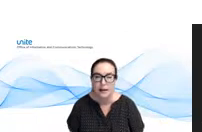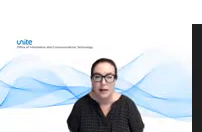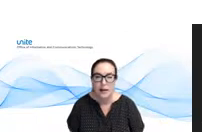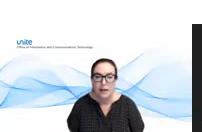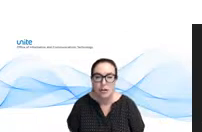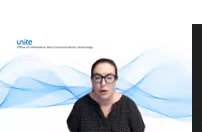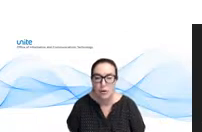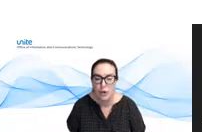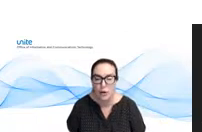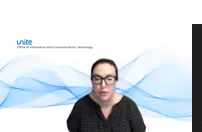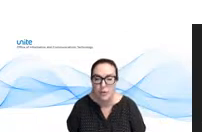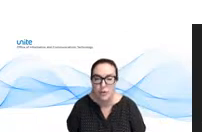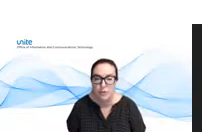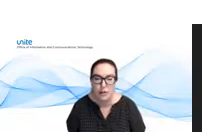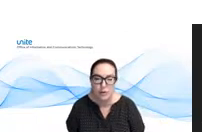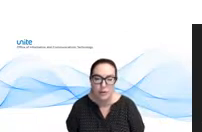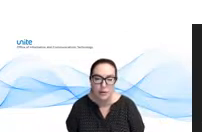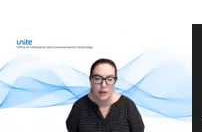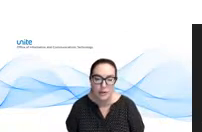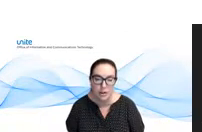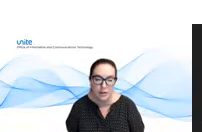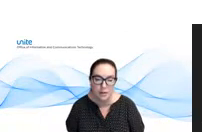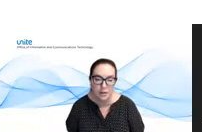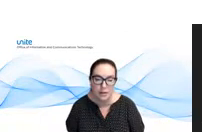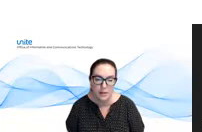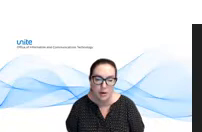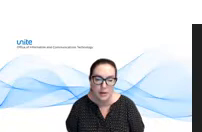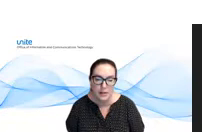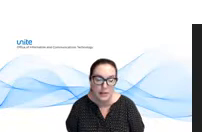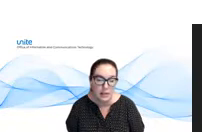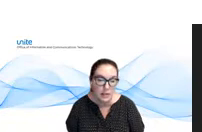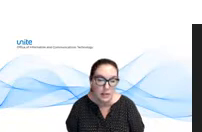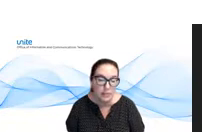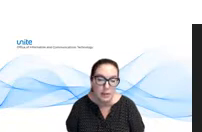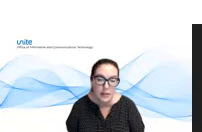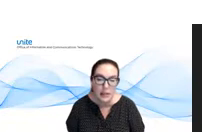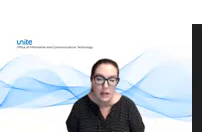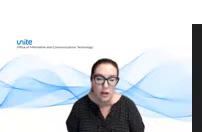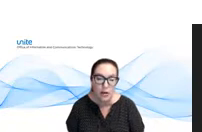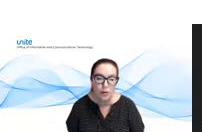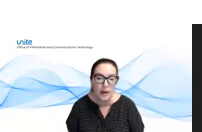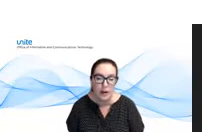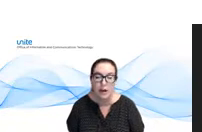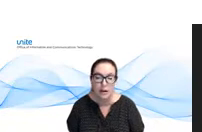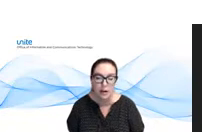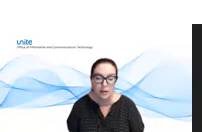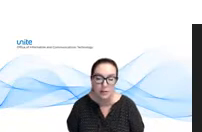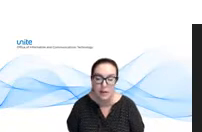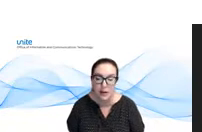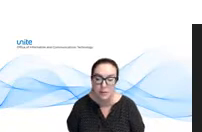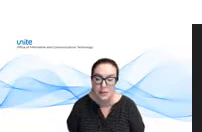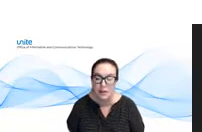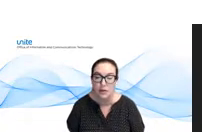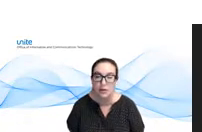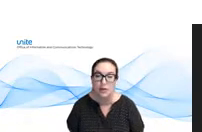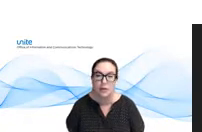Okay, last slide. So, this has really been a learning journey for us in OICT. It's a completely new area